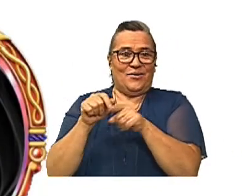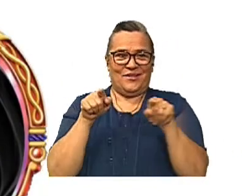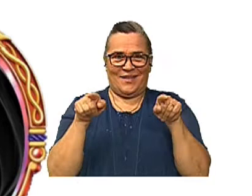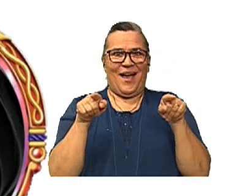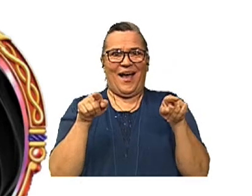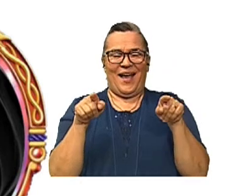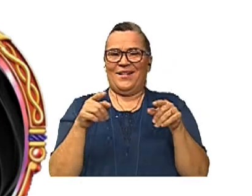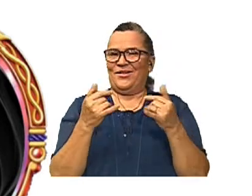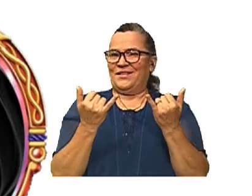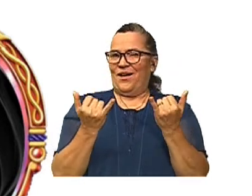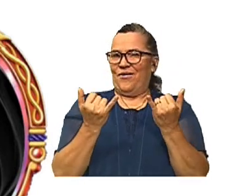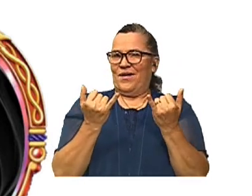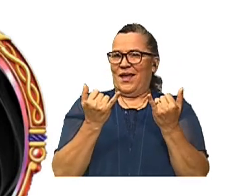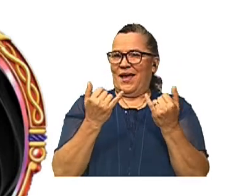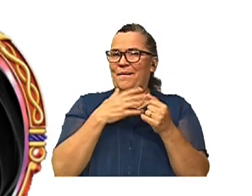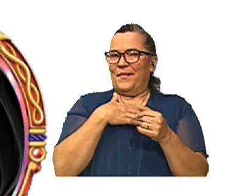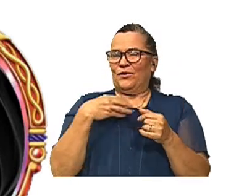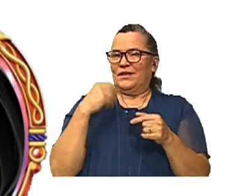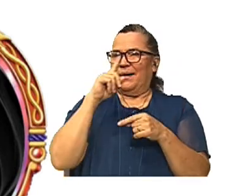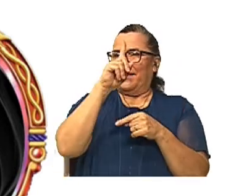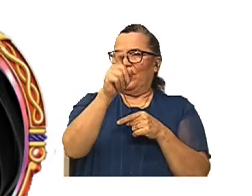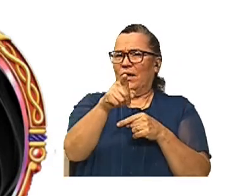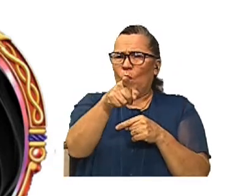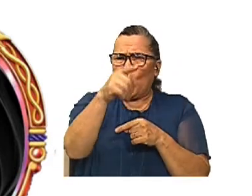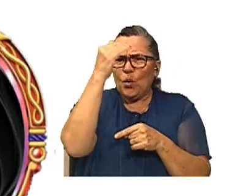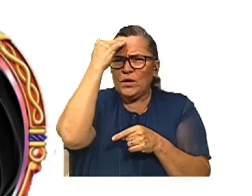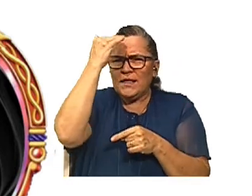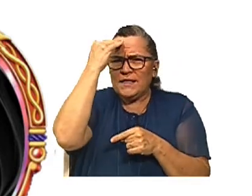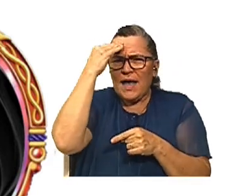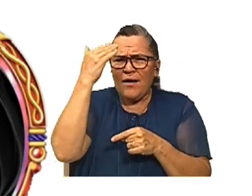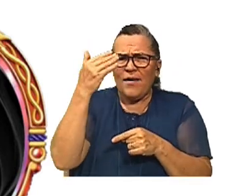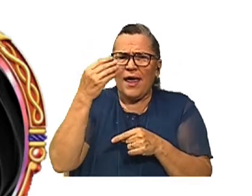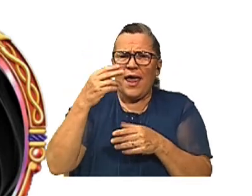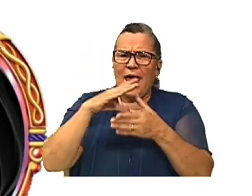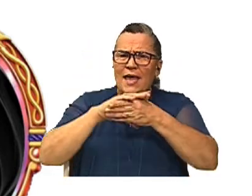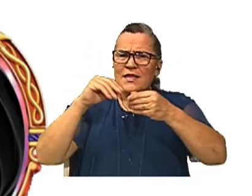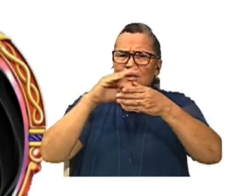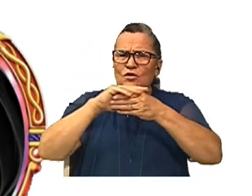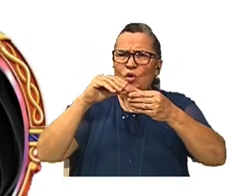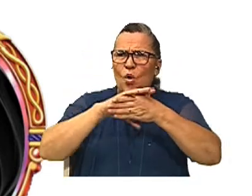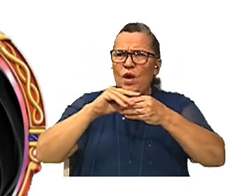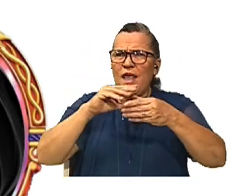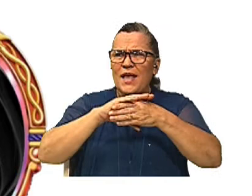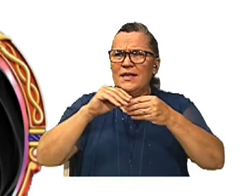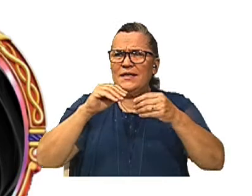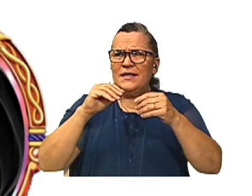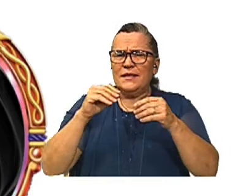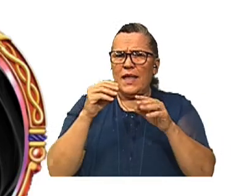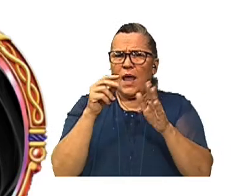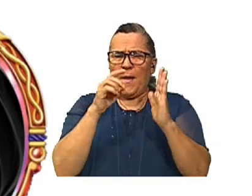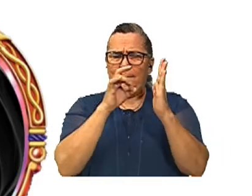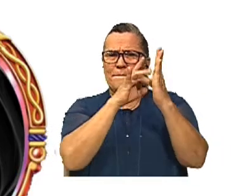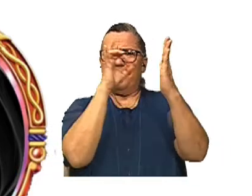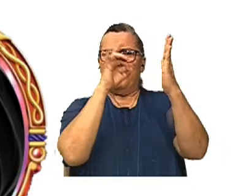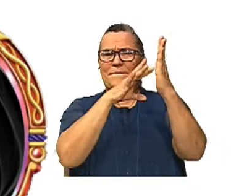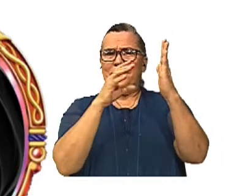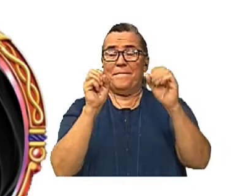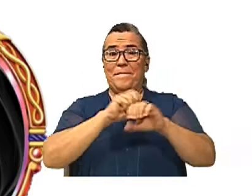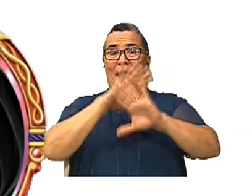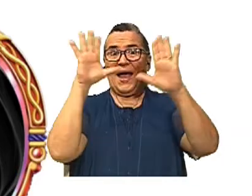Now, I'd like to ask you, do you know stories about magic mirrors? Do you remember